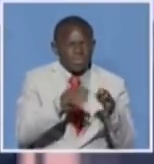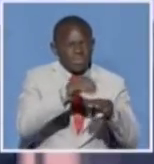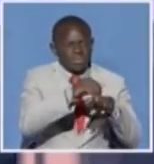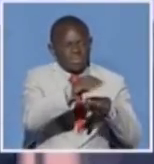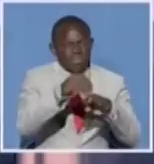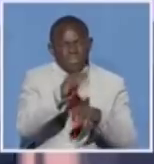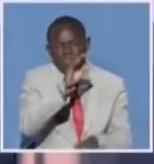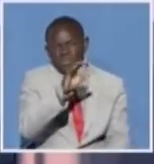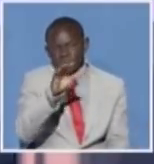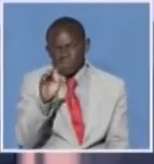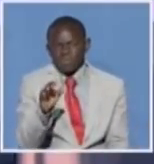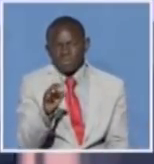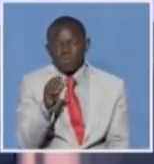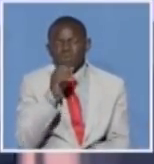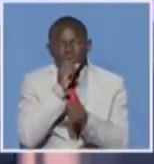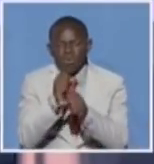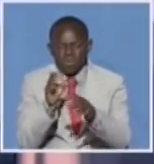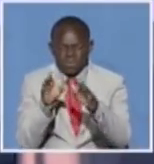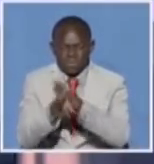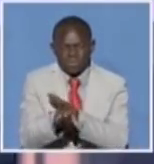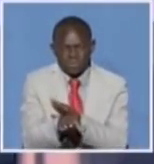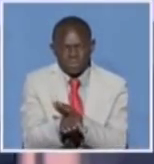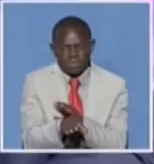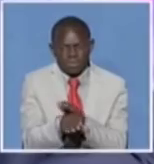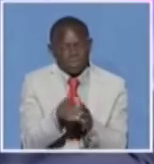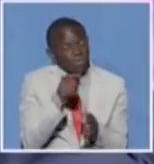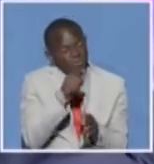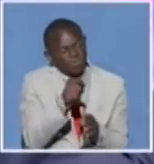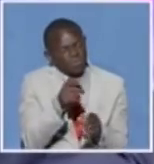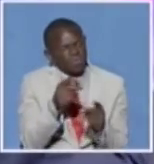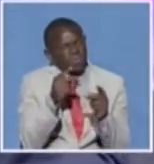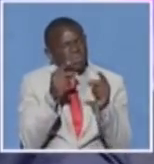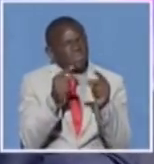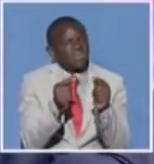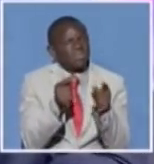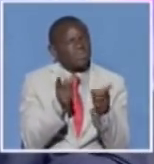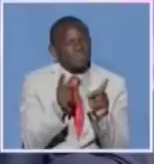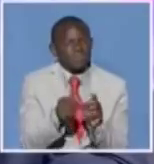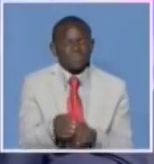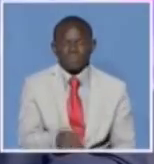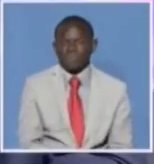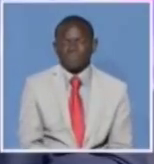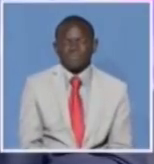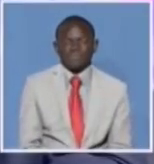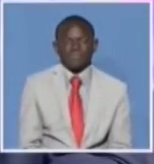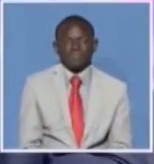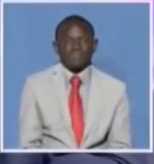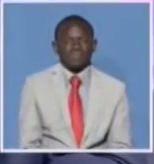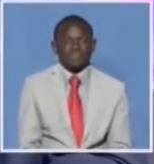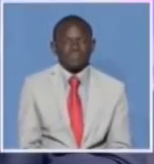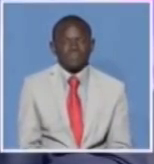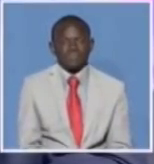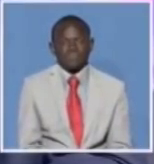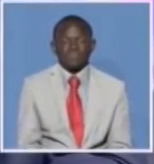gone? Well, I'm happy to indicate that we have made major strides in